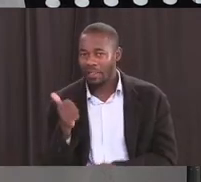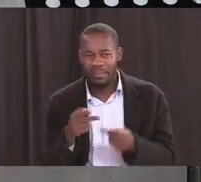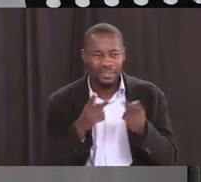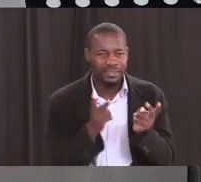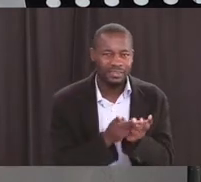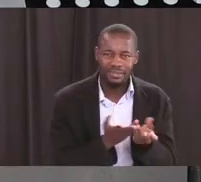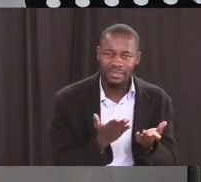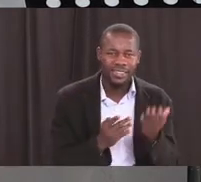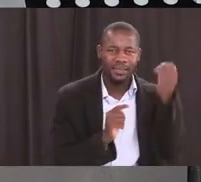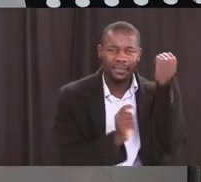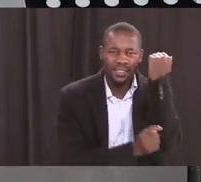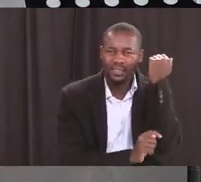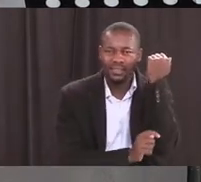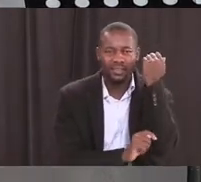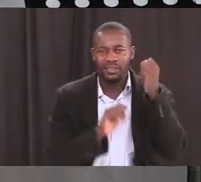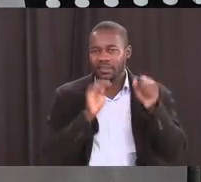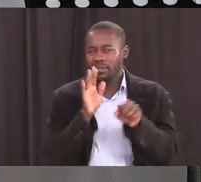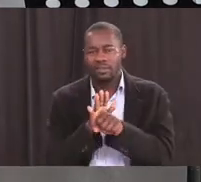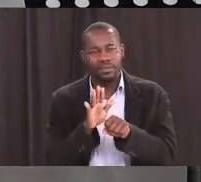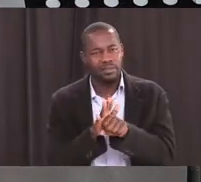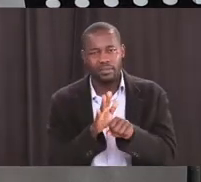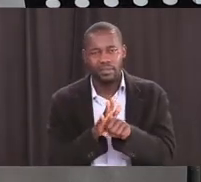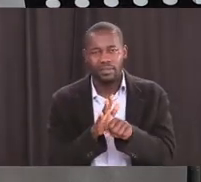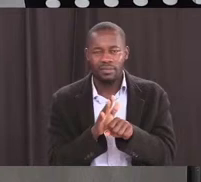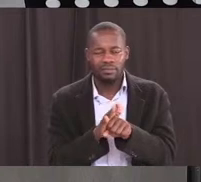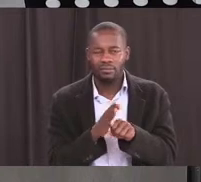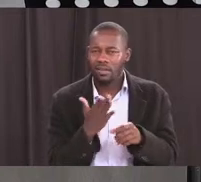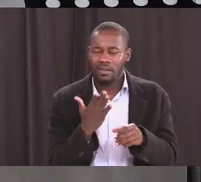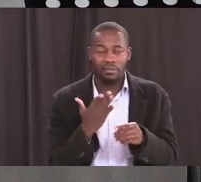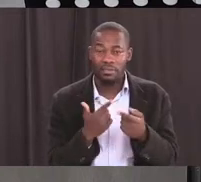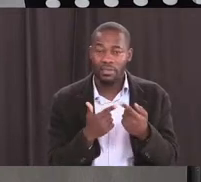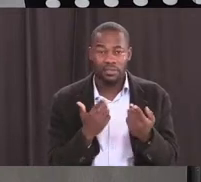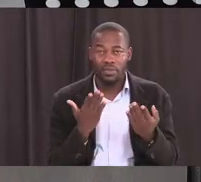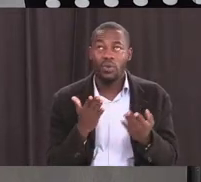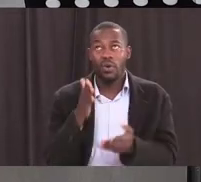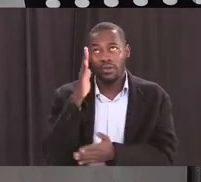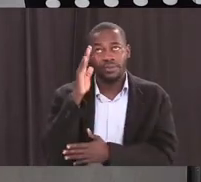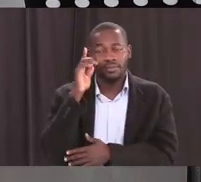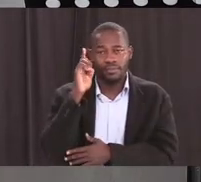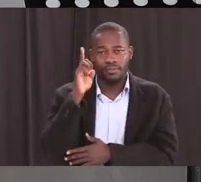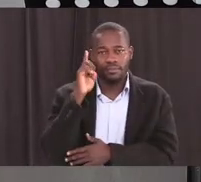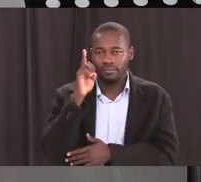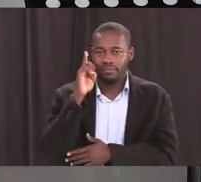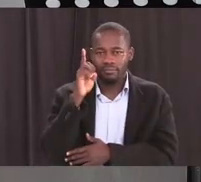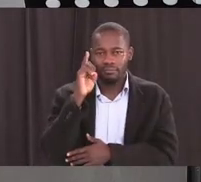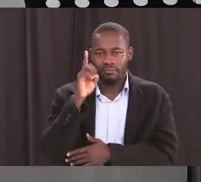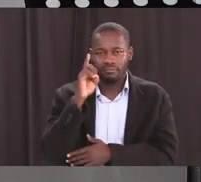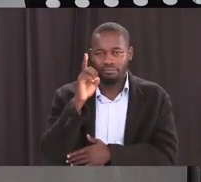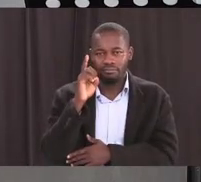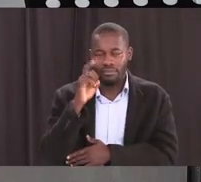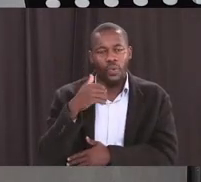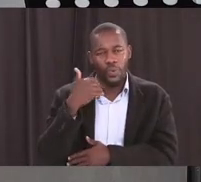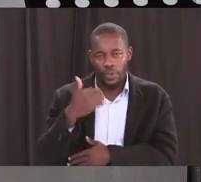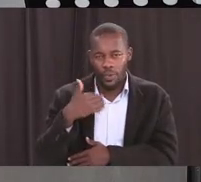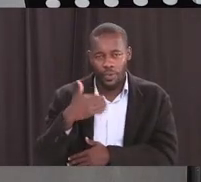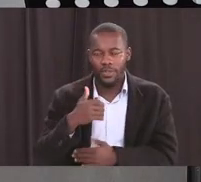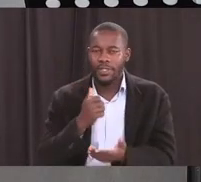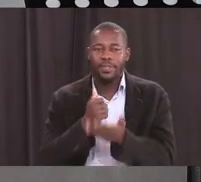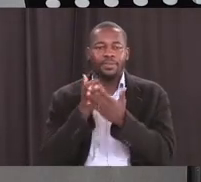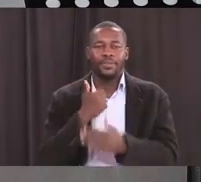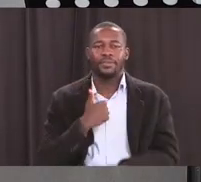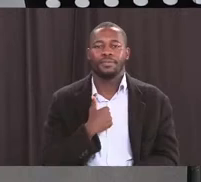done way more harm than good. And I didn't realize it, but God knew. And such is